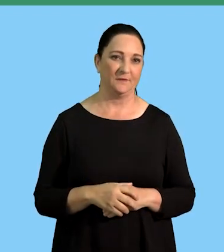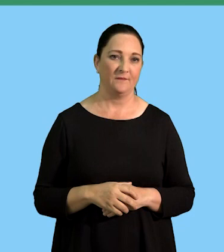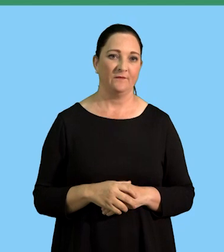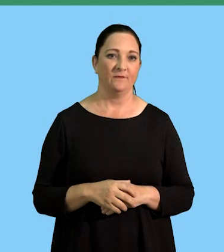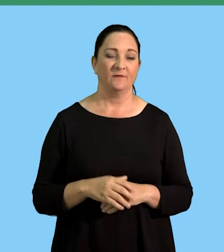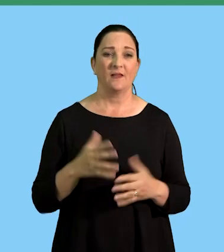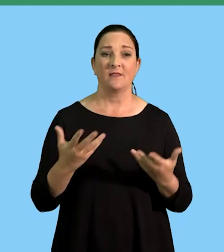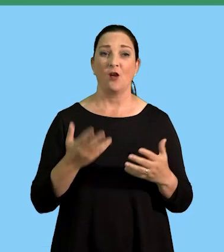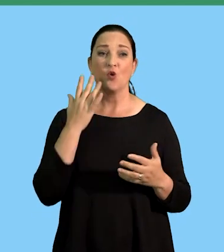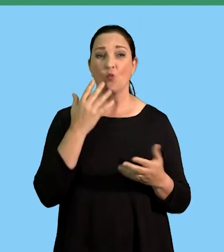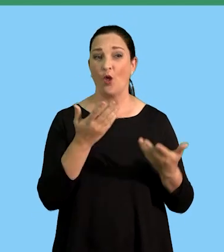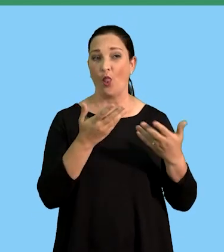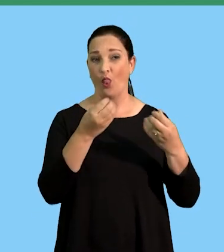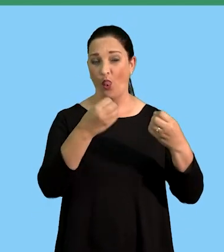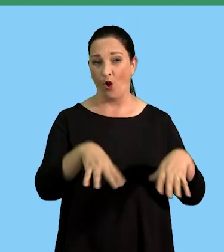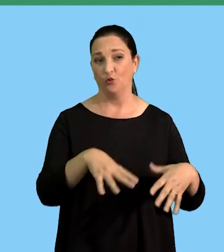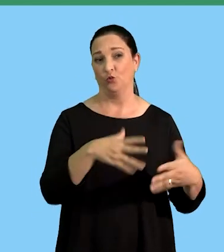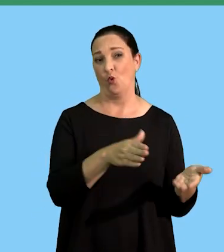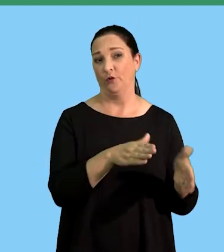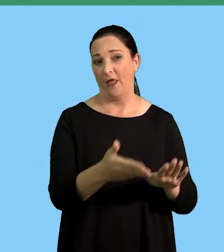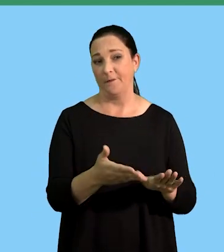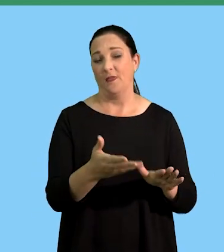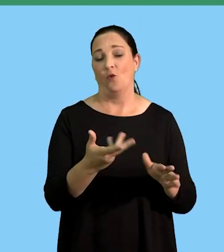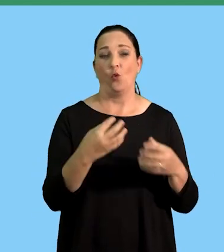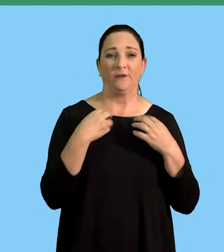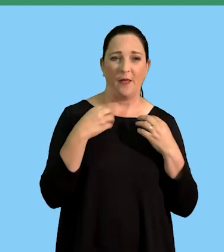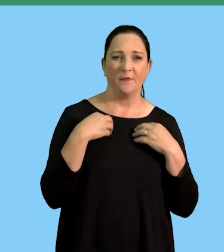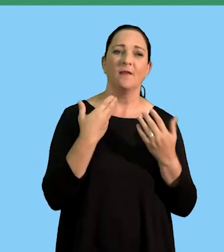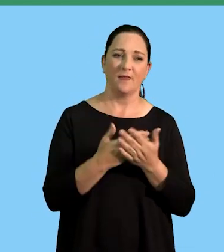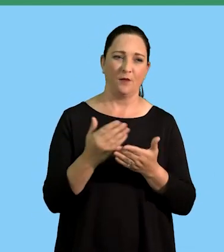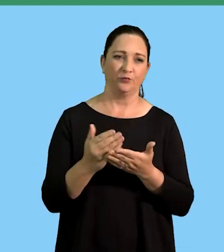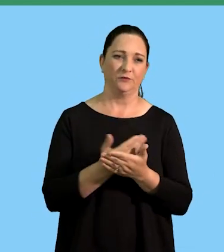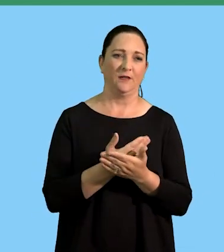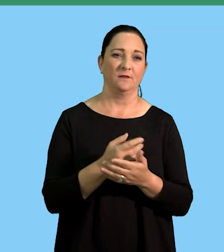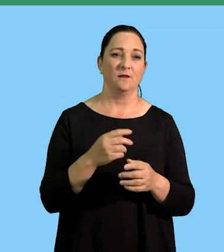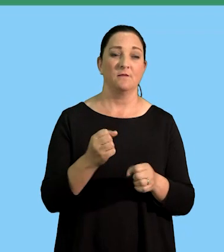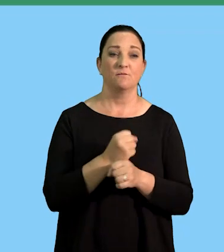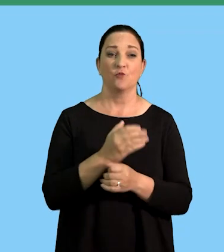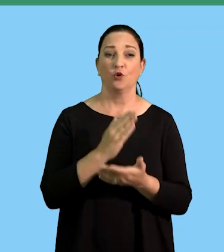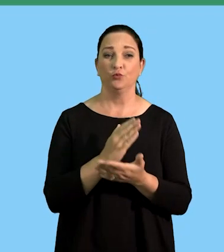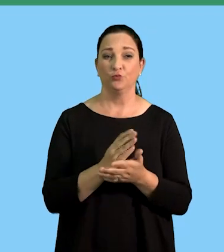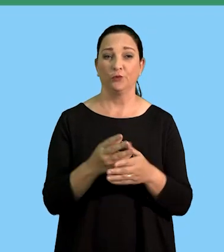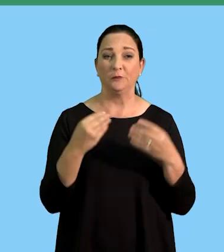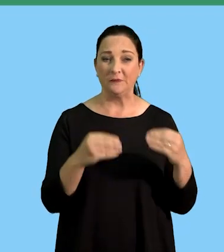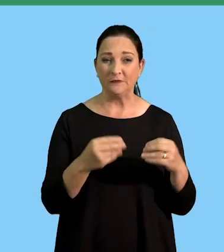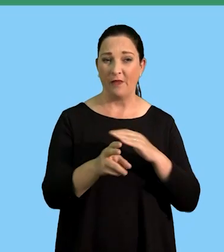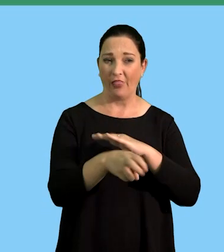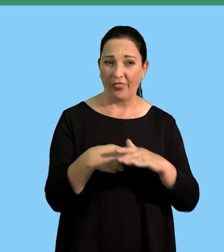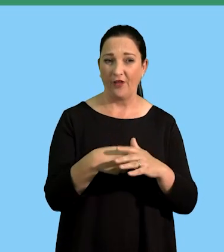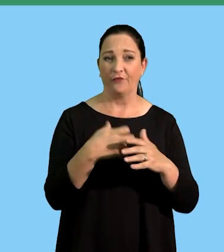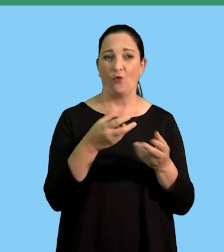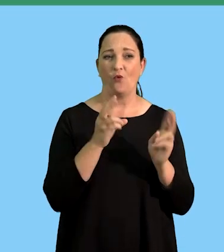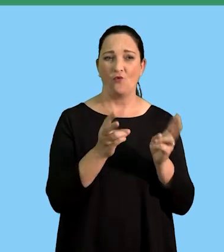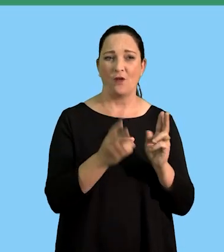debtor. Then it protects the business against theft or loss of stock caused by natural disasters. And